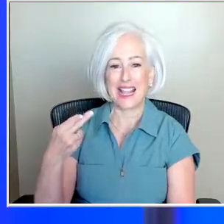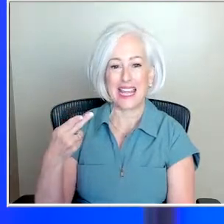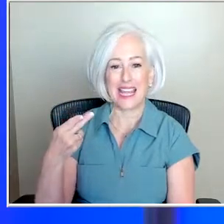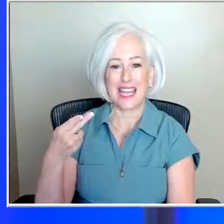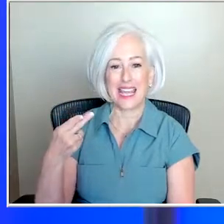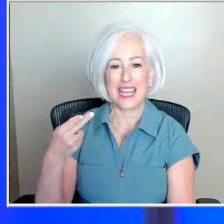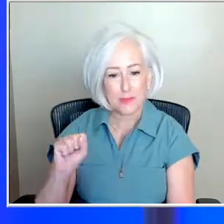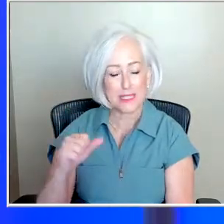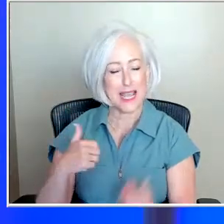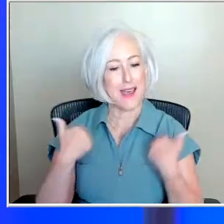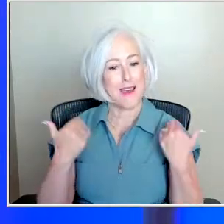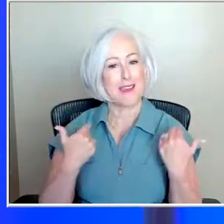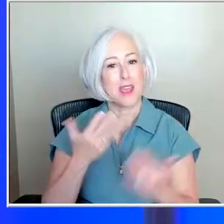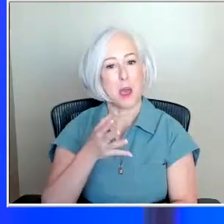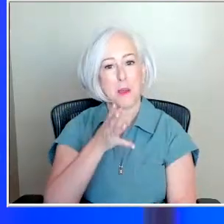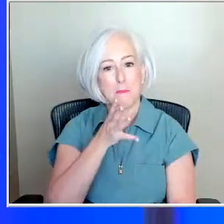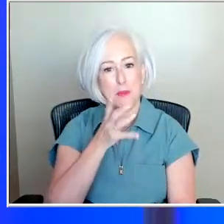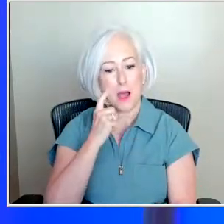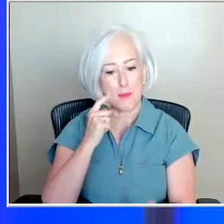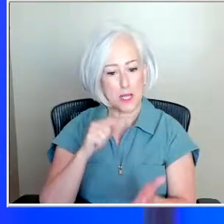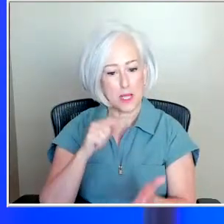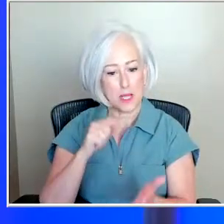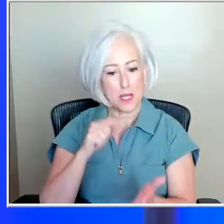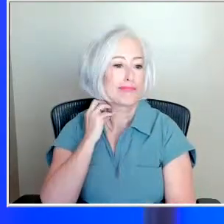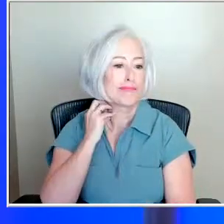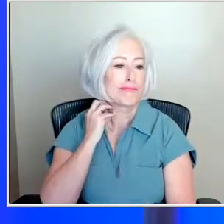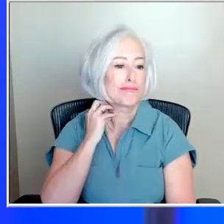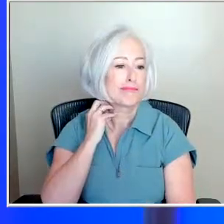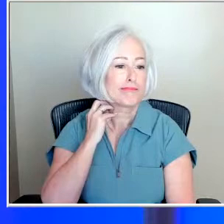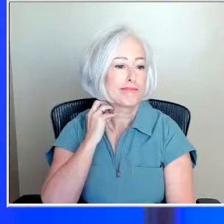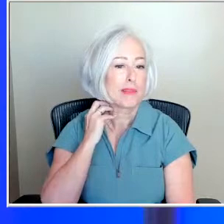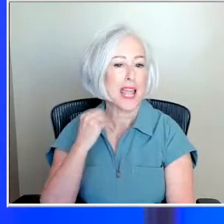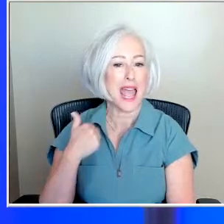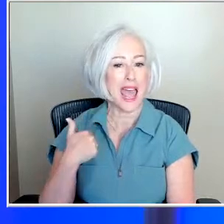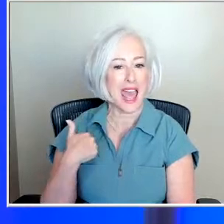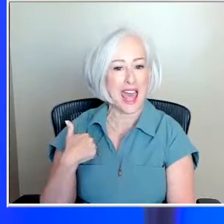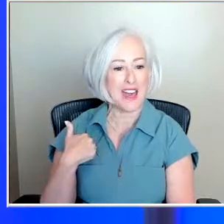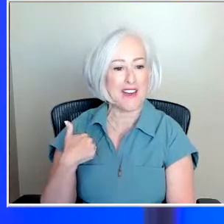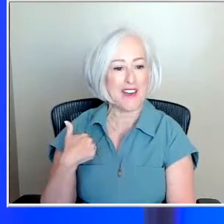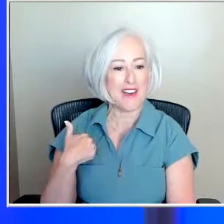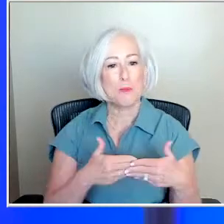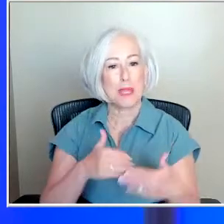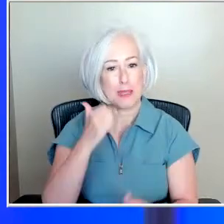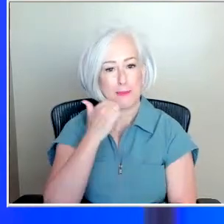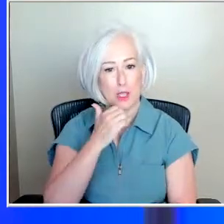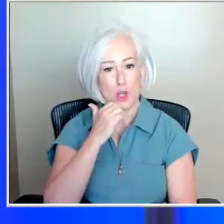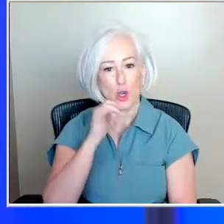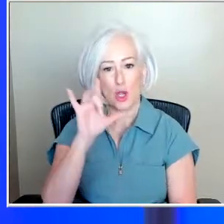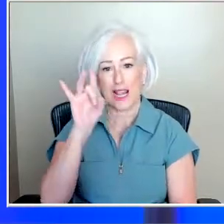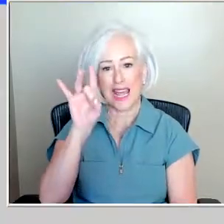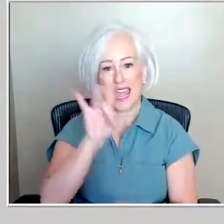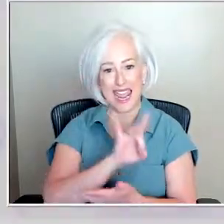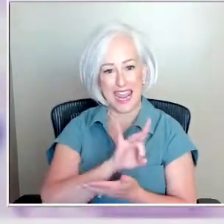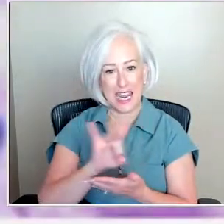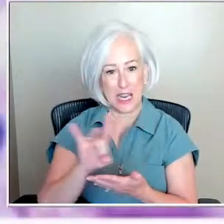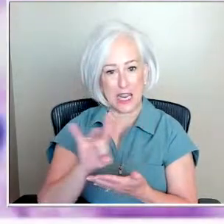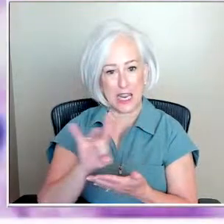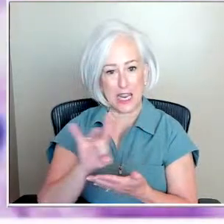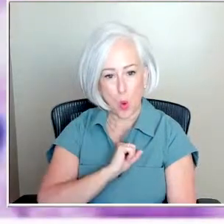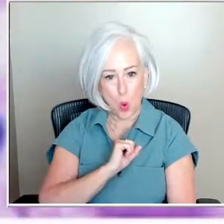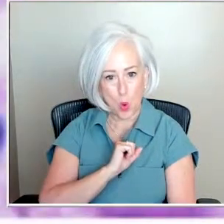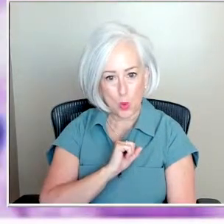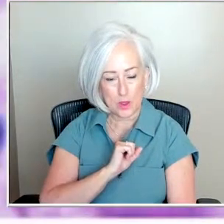mass on her neck, and her baby girl was just 8 weeks old. Doctors diagnosed Kaleigh with Hodgkin's lymphoma. There is